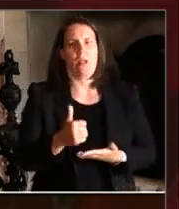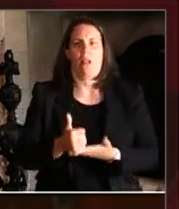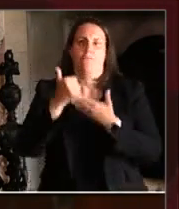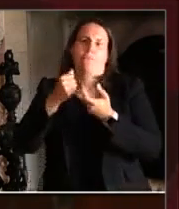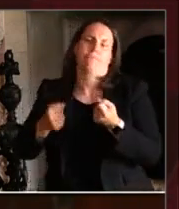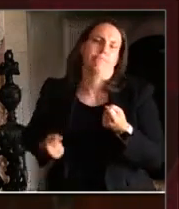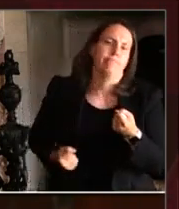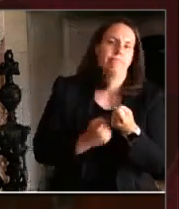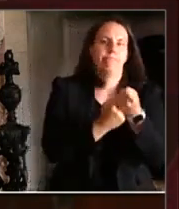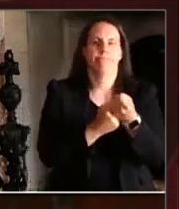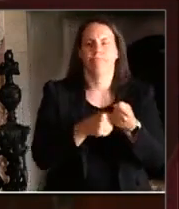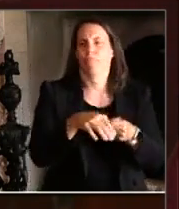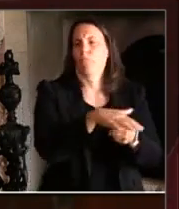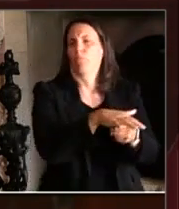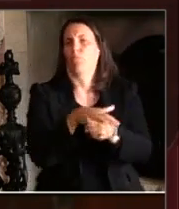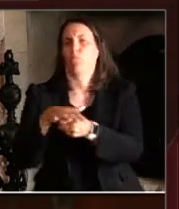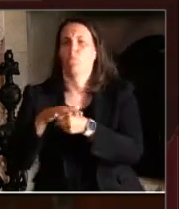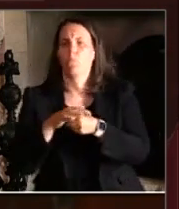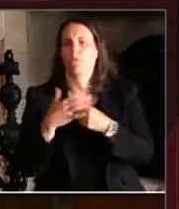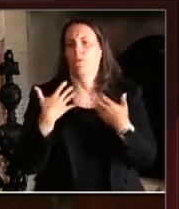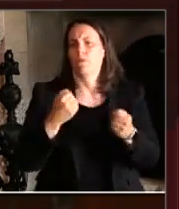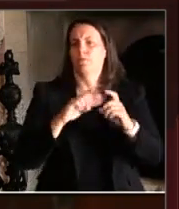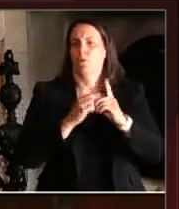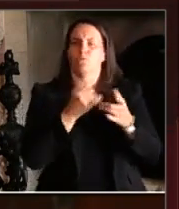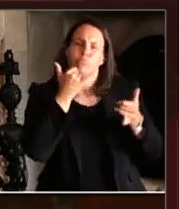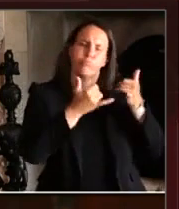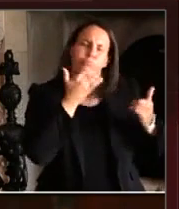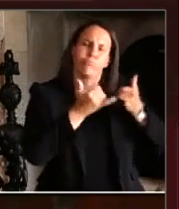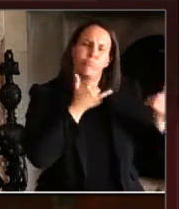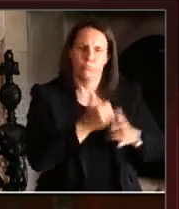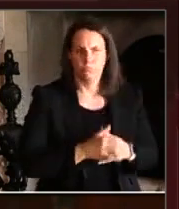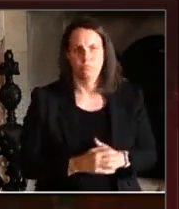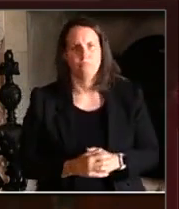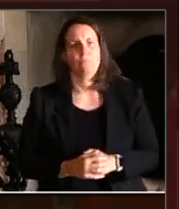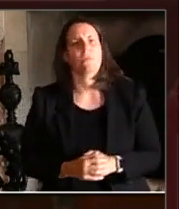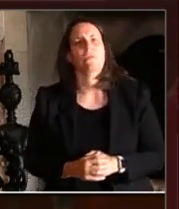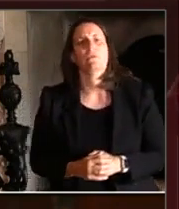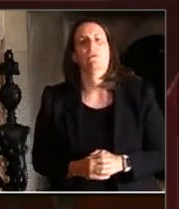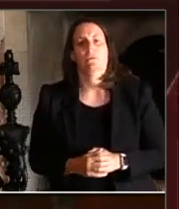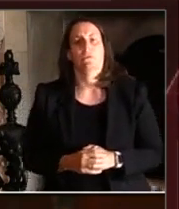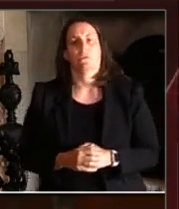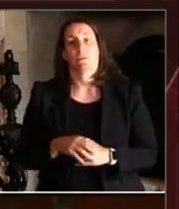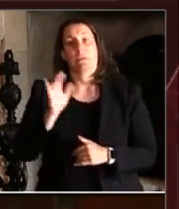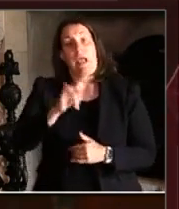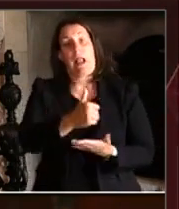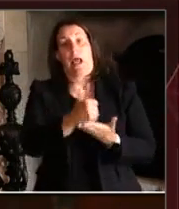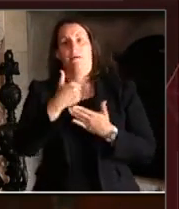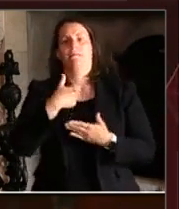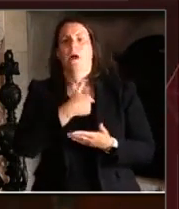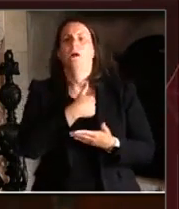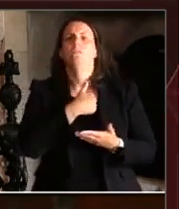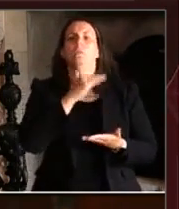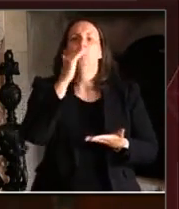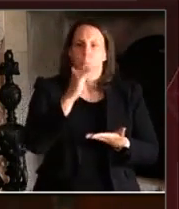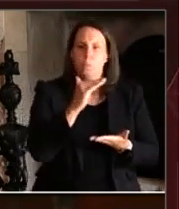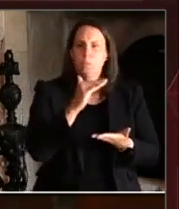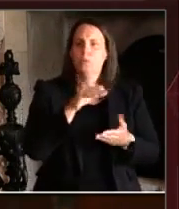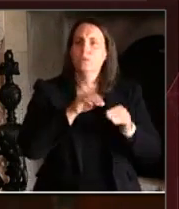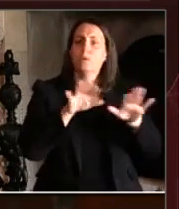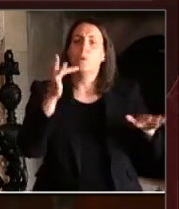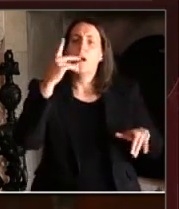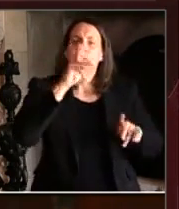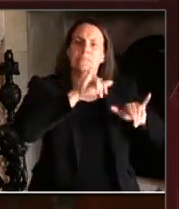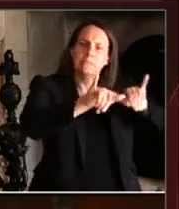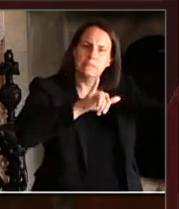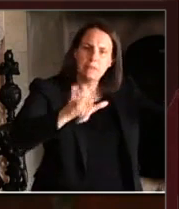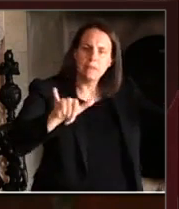contact investigations to help contain the spread of COVID-19 in Wisconsin. As the SEOC